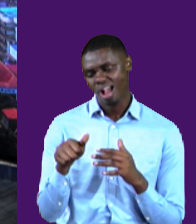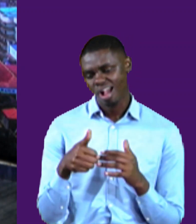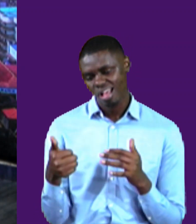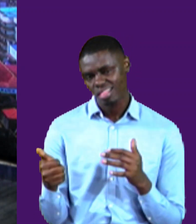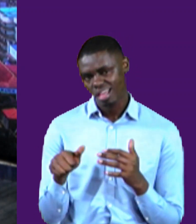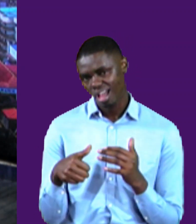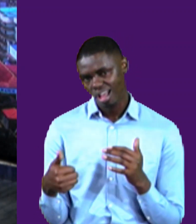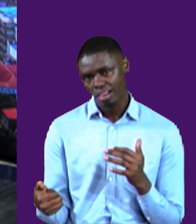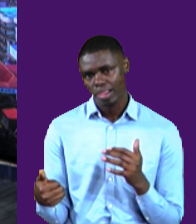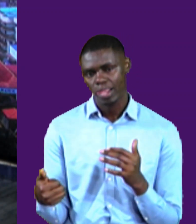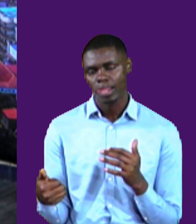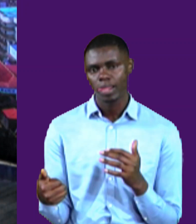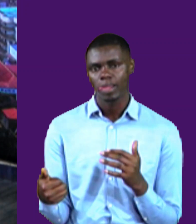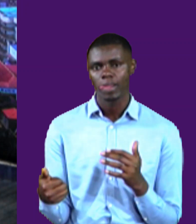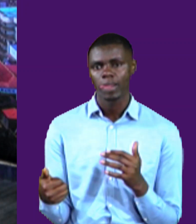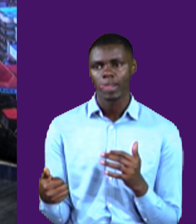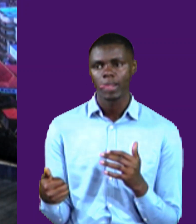other